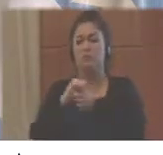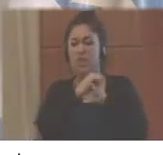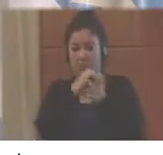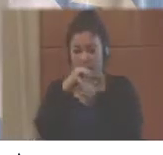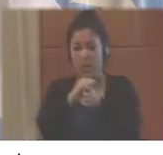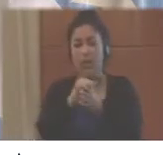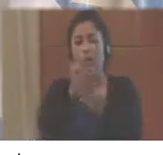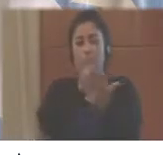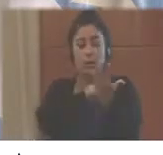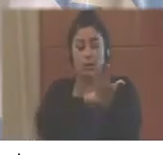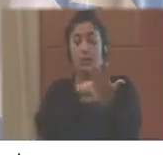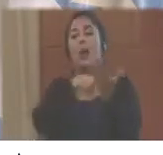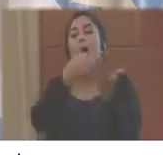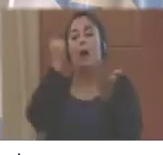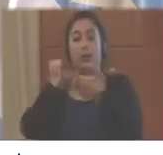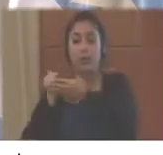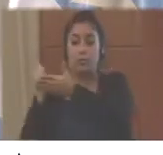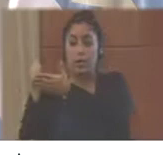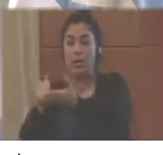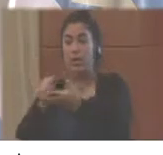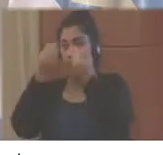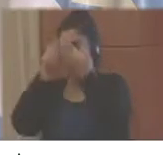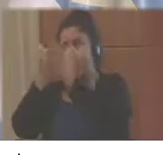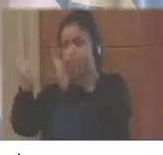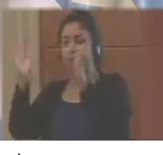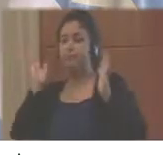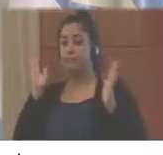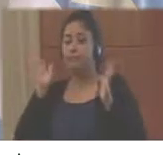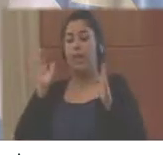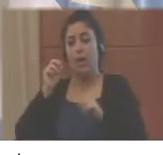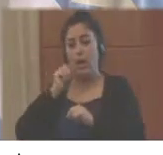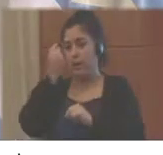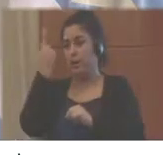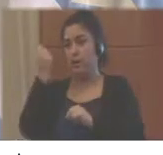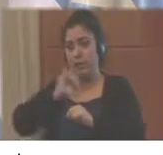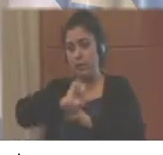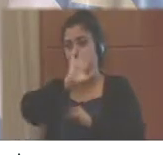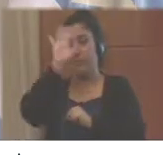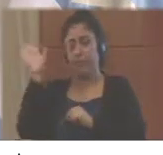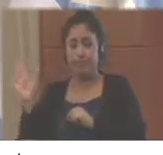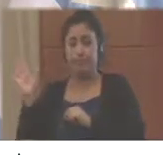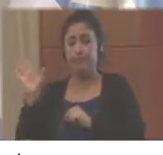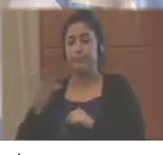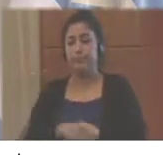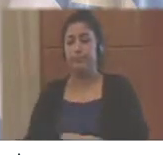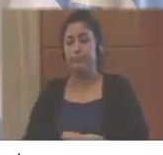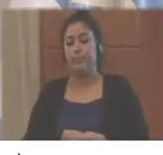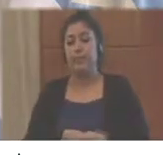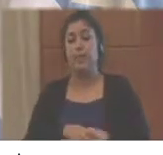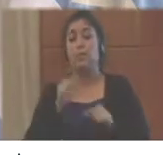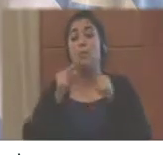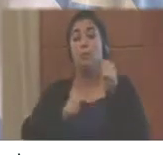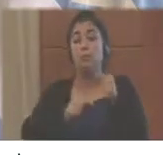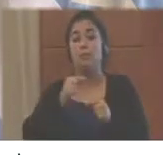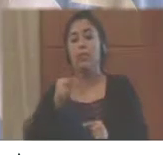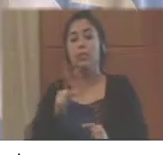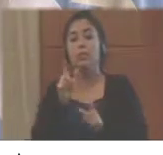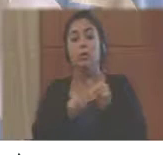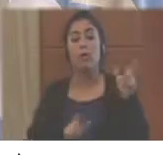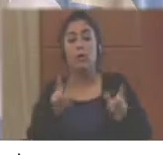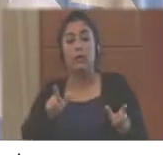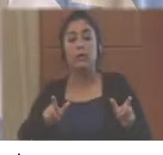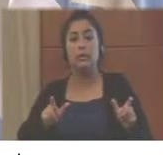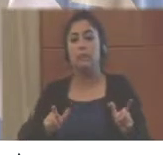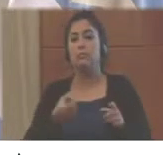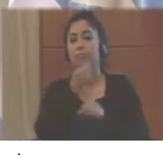manual, and the National Secretariat for Disabilities has also a special protocol for for the